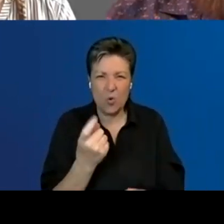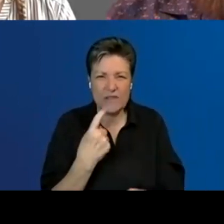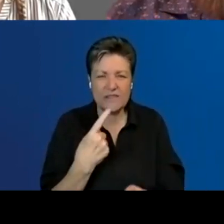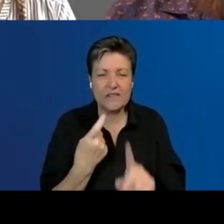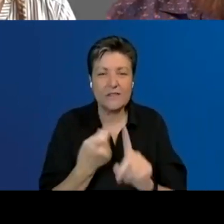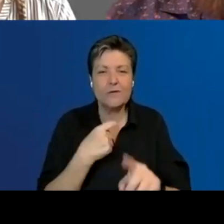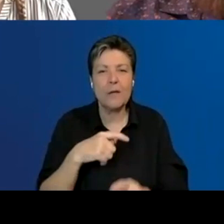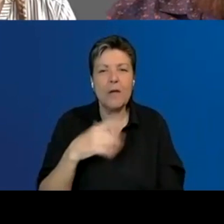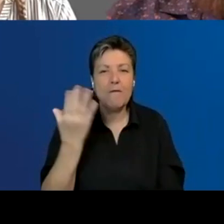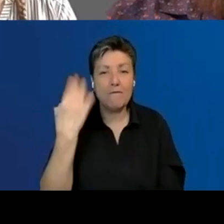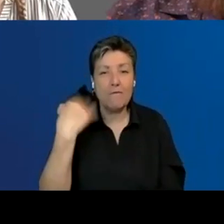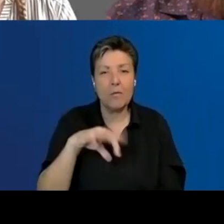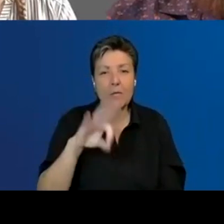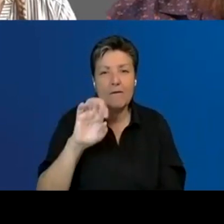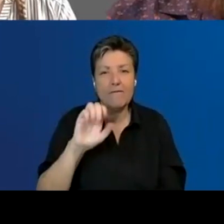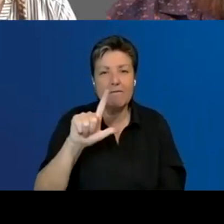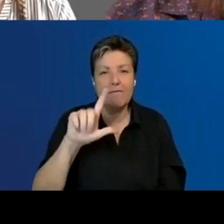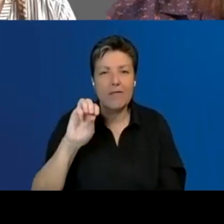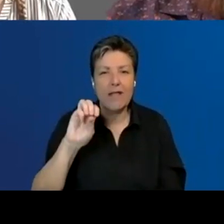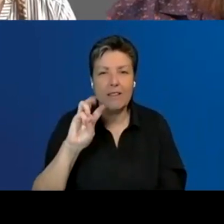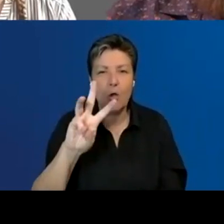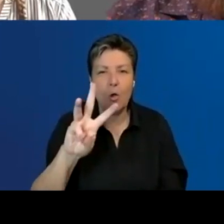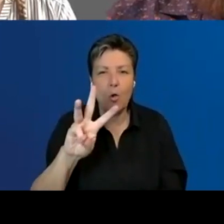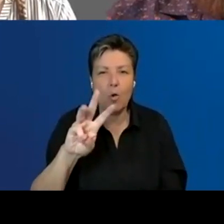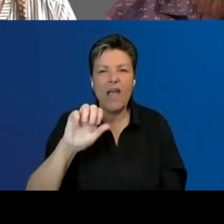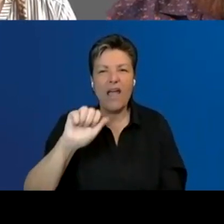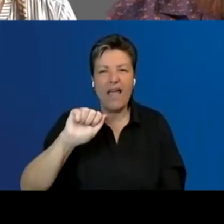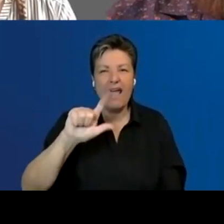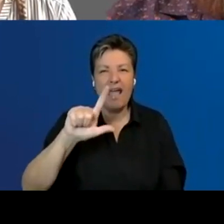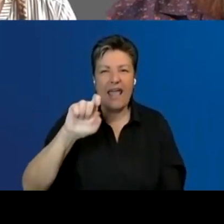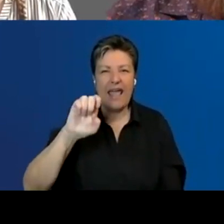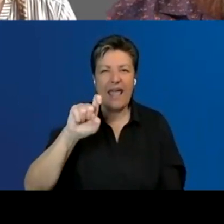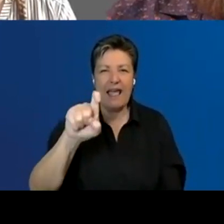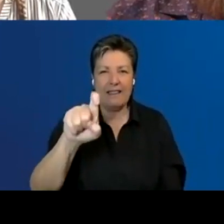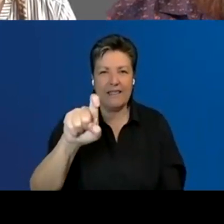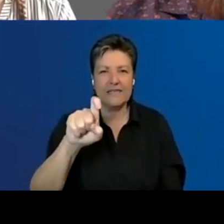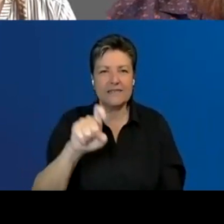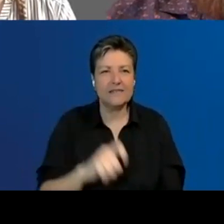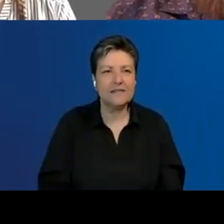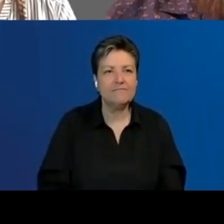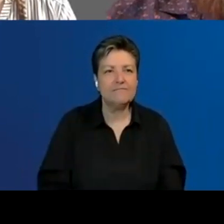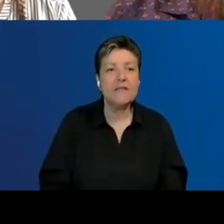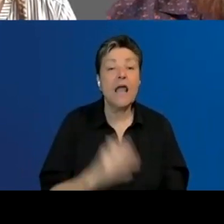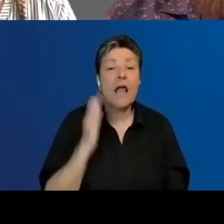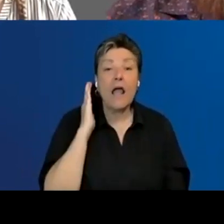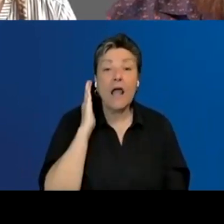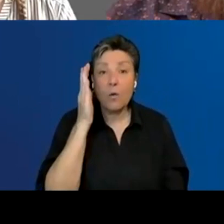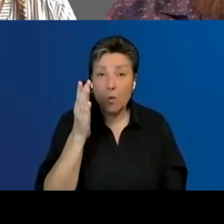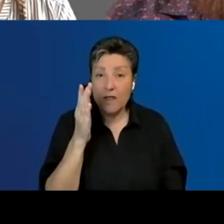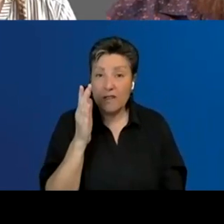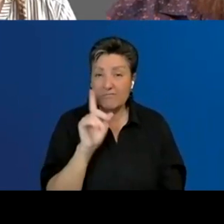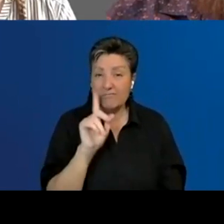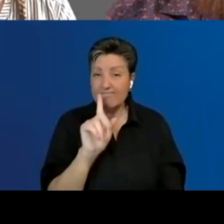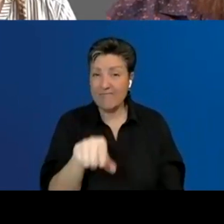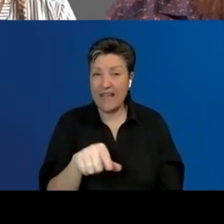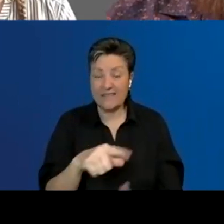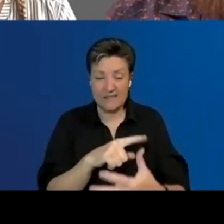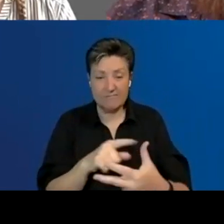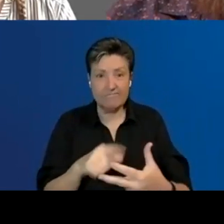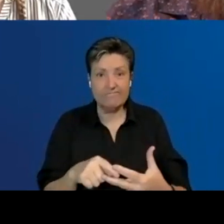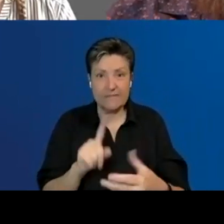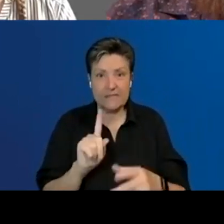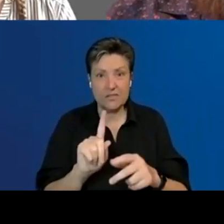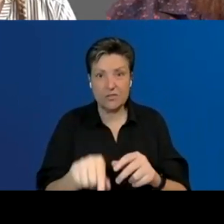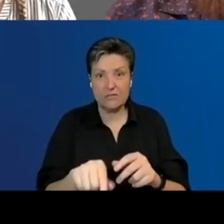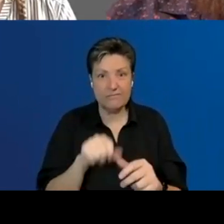Hilke. So I'm going to ask them in turn, because none of these questions really have defined answers, which is